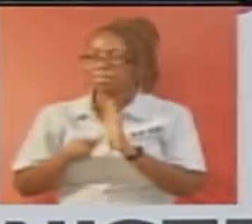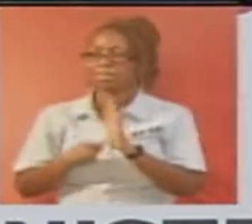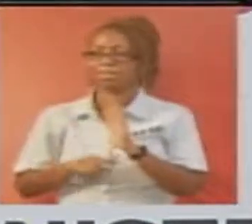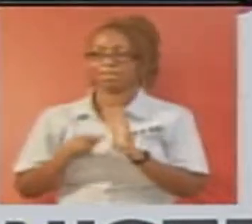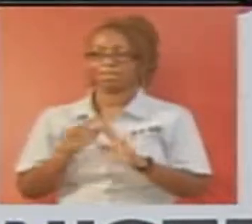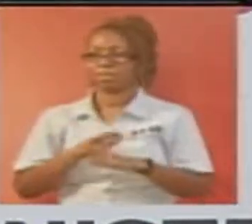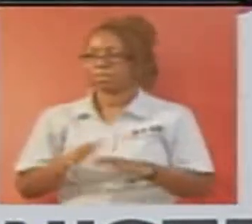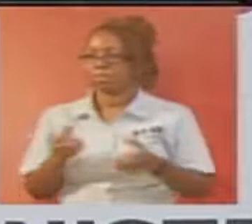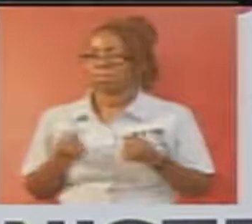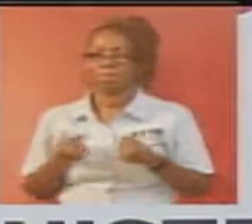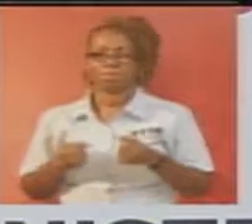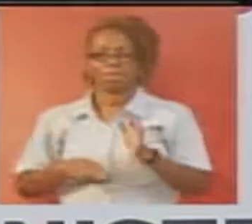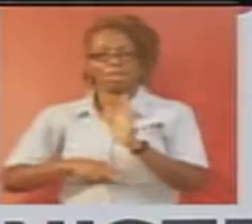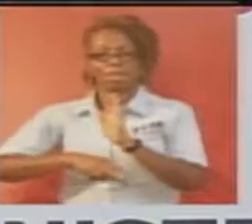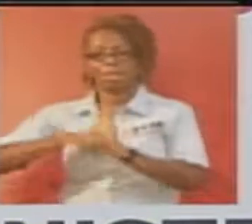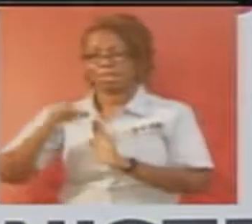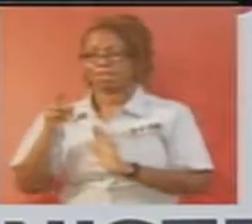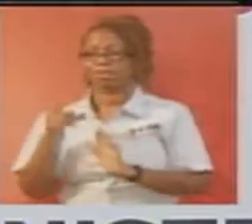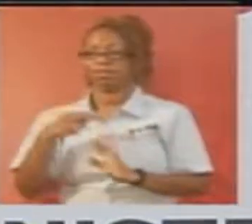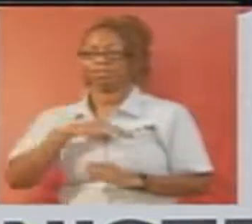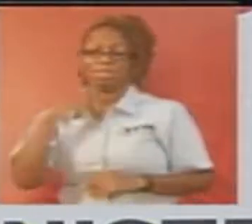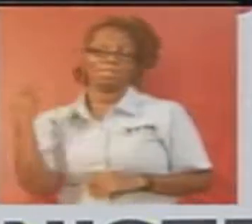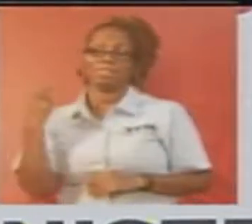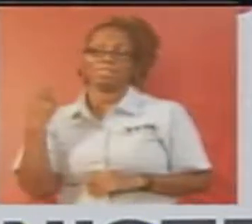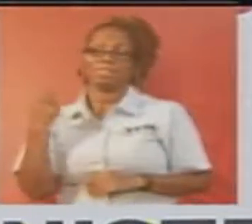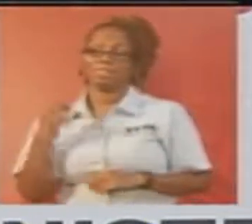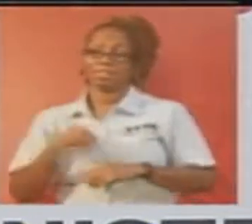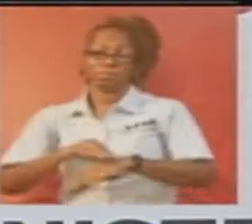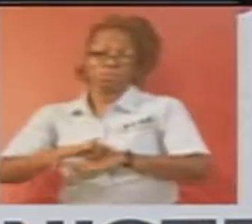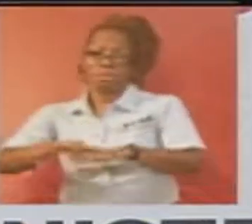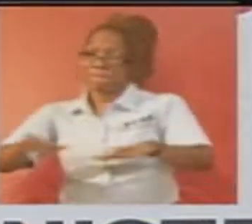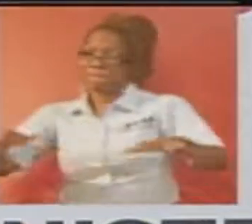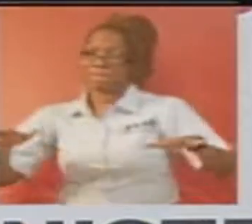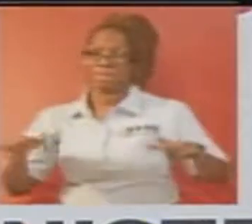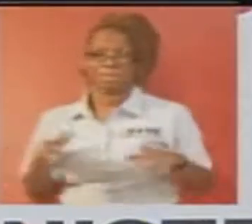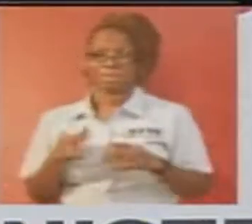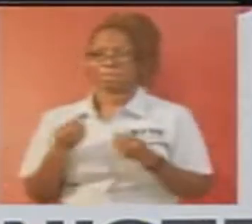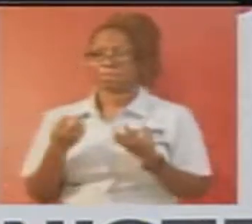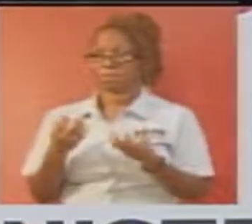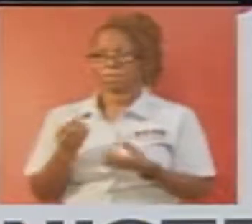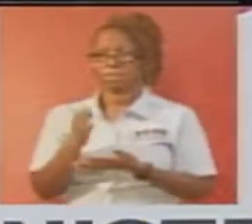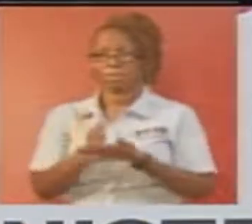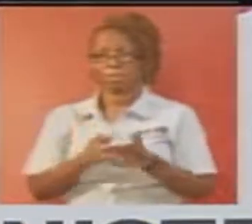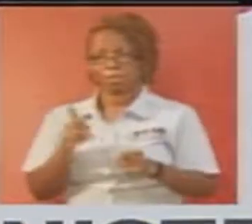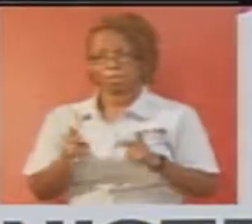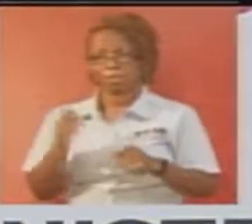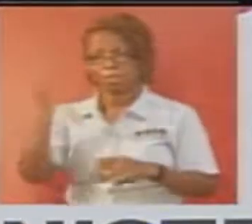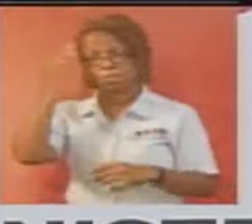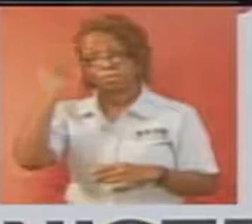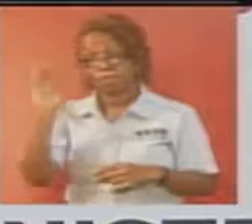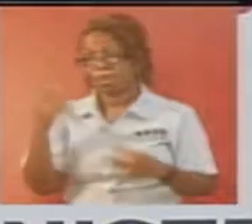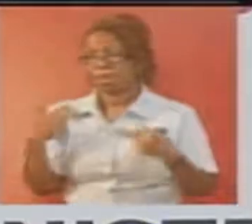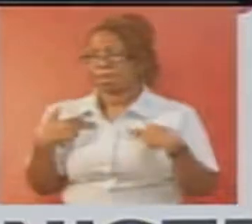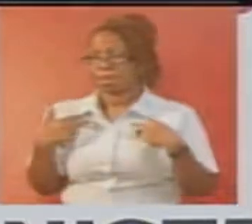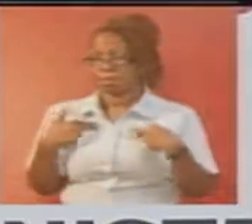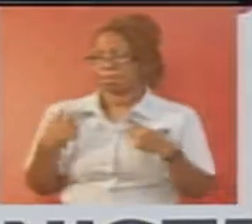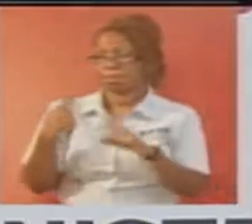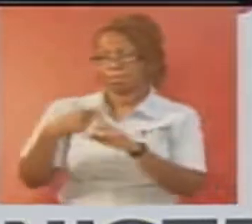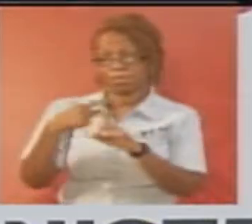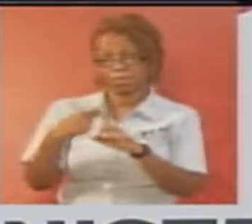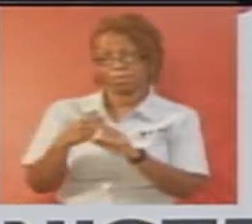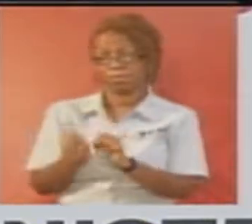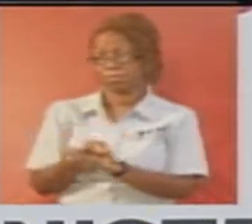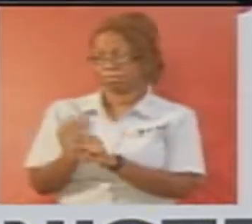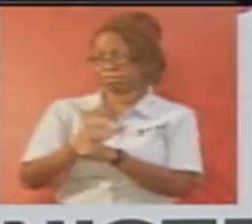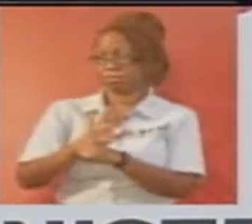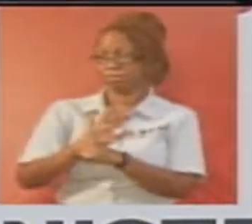of transmission of this virus from people who may not know that they are ill. So we want to encourage the virtual